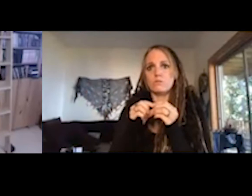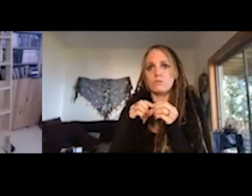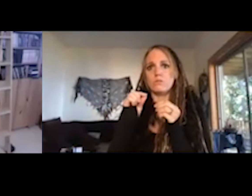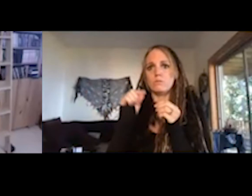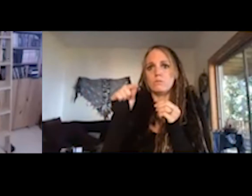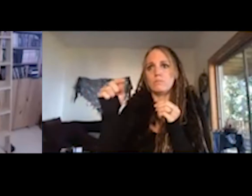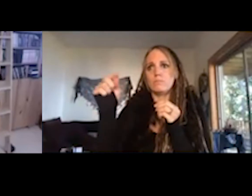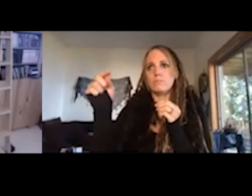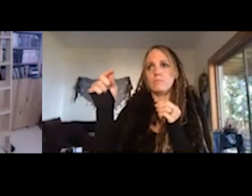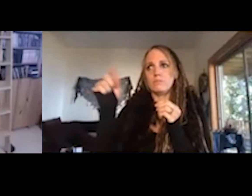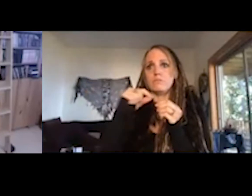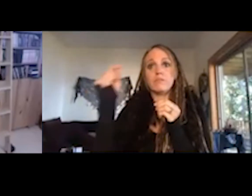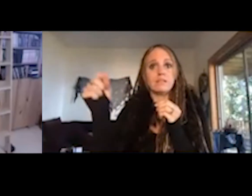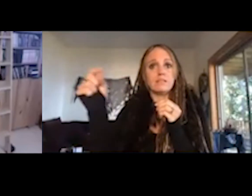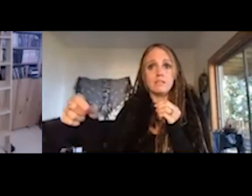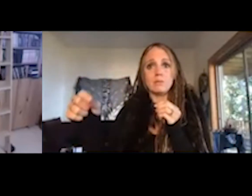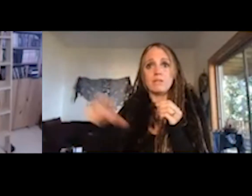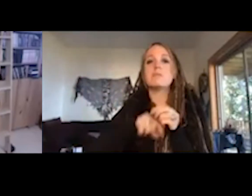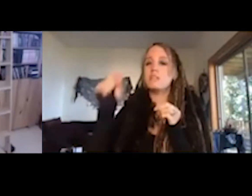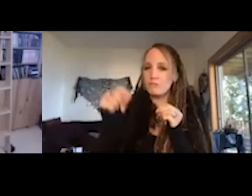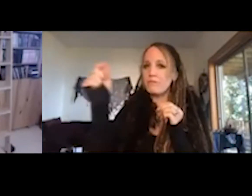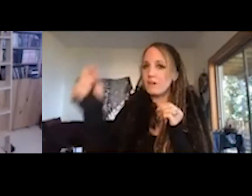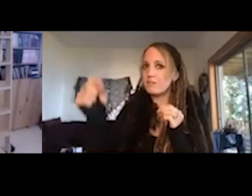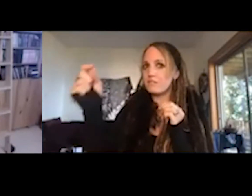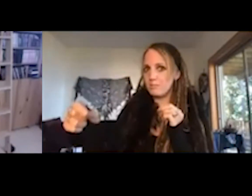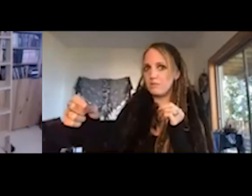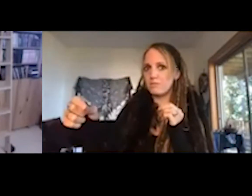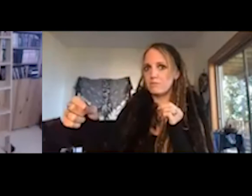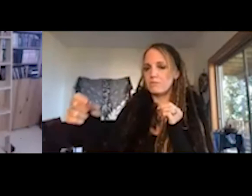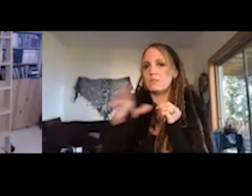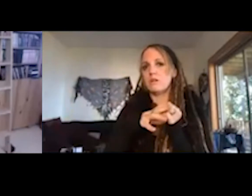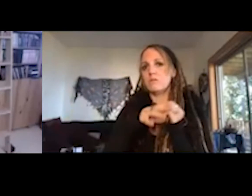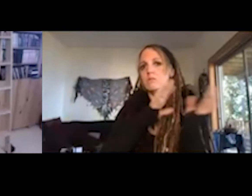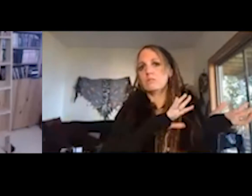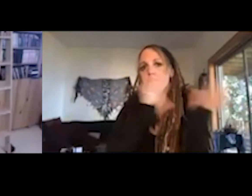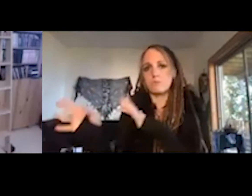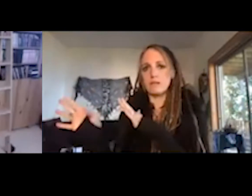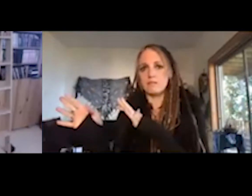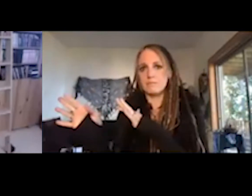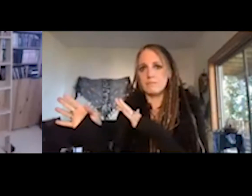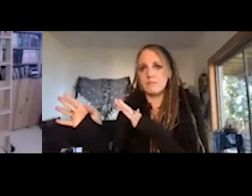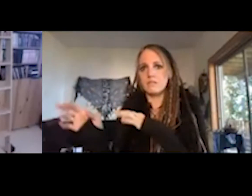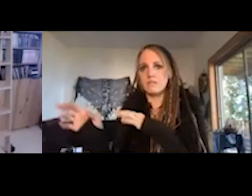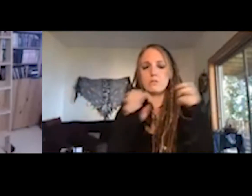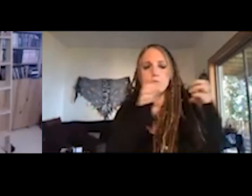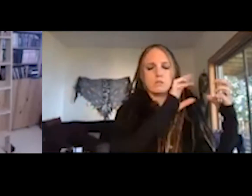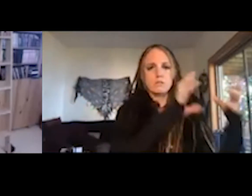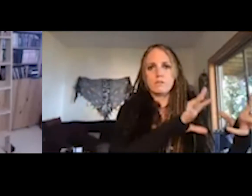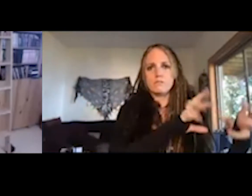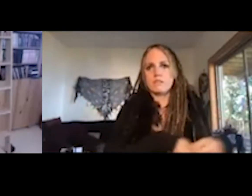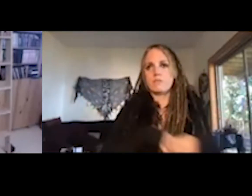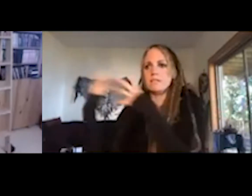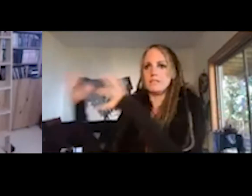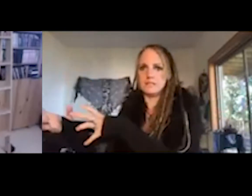goal to find Nemo and to be a good father to Nemo, we'll go left to right. So